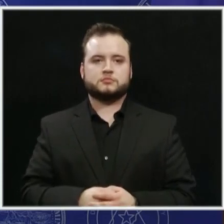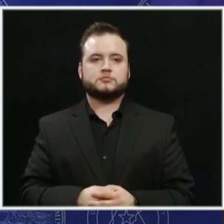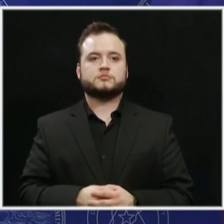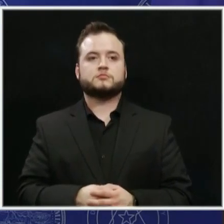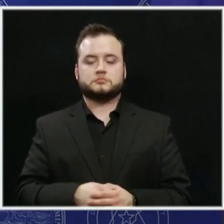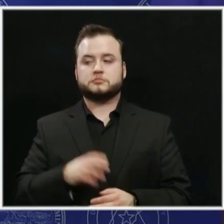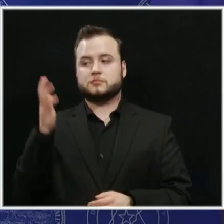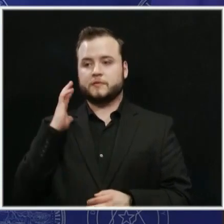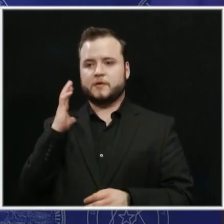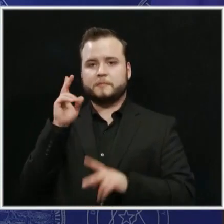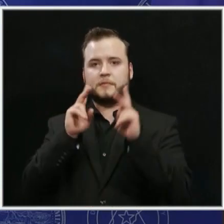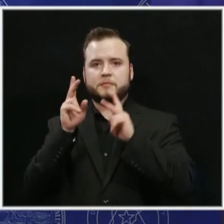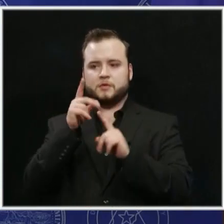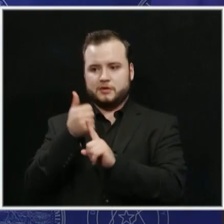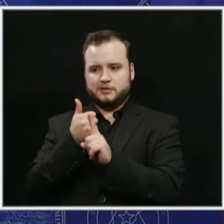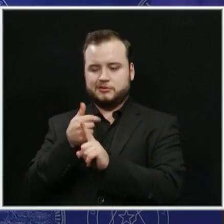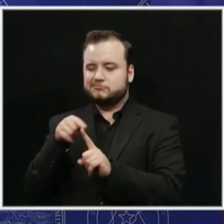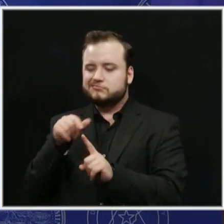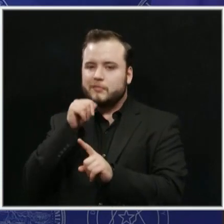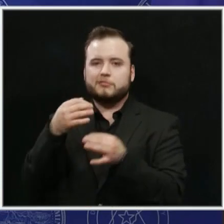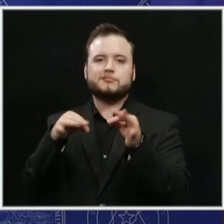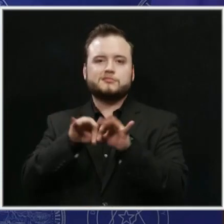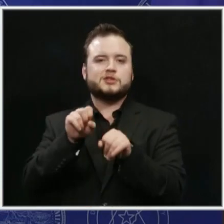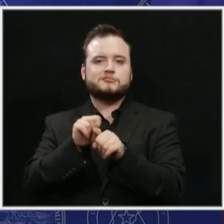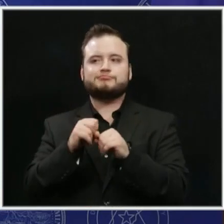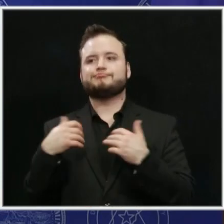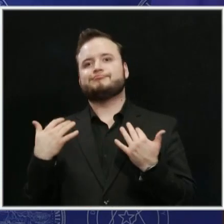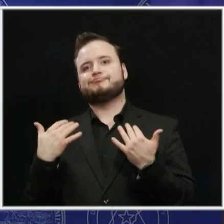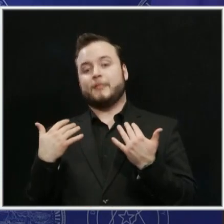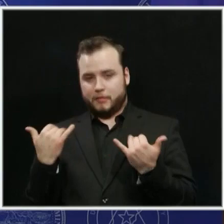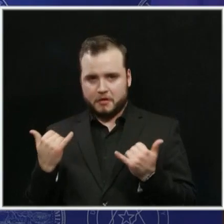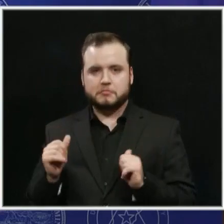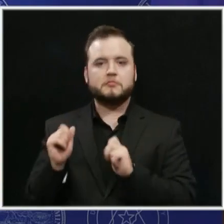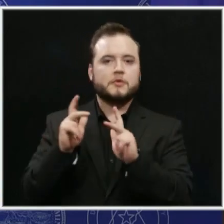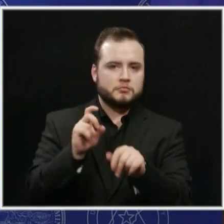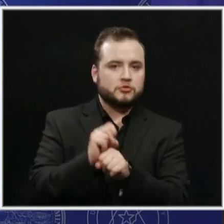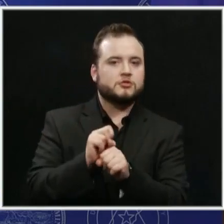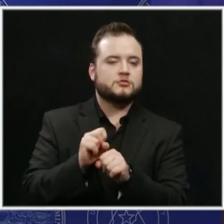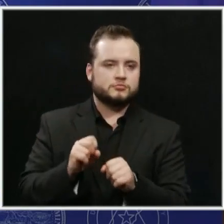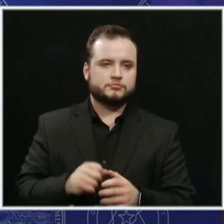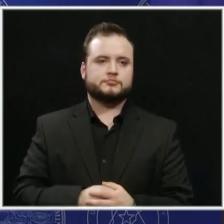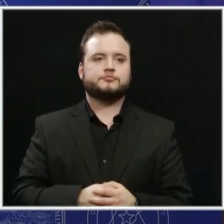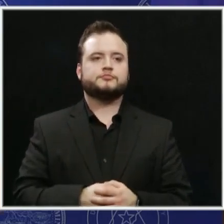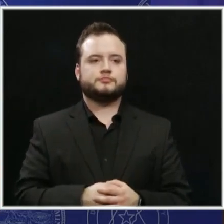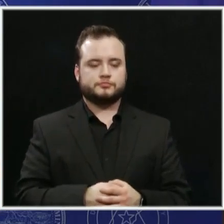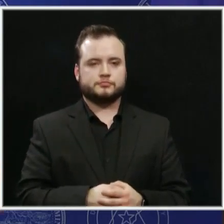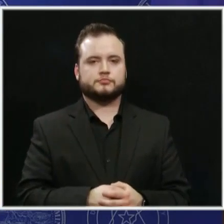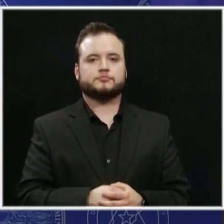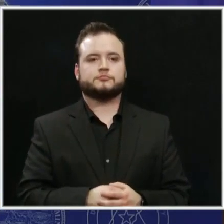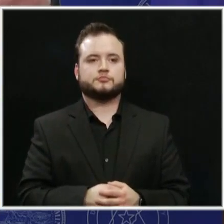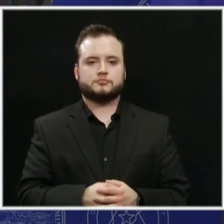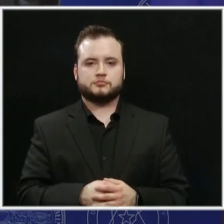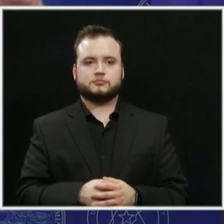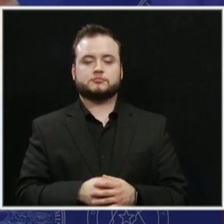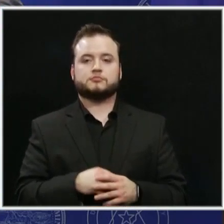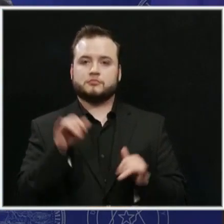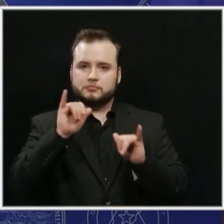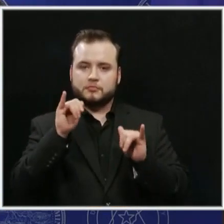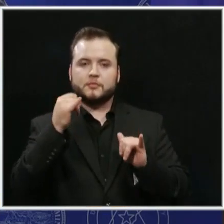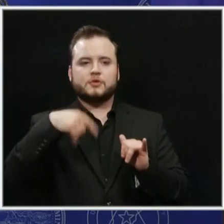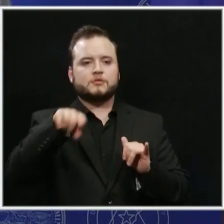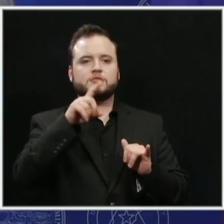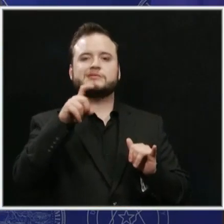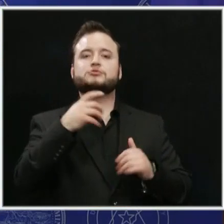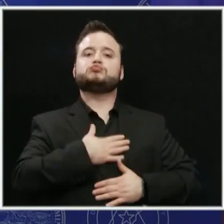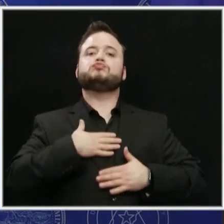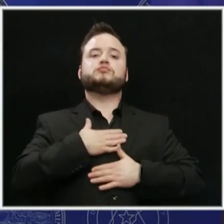distancing at work. They're coming home. They're going to play a round of golf, twosome, with a disinfected cart, that's all going to be different, but